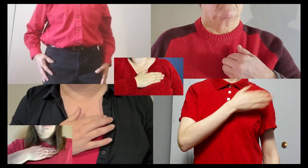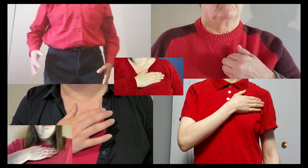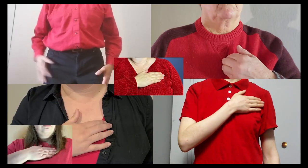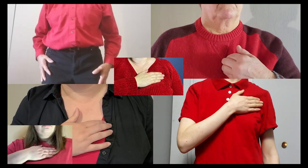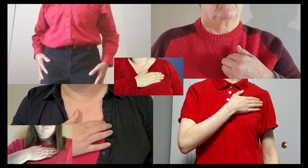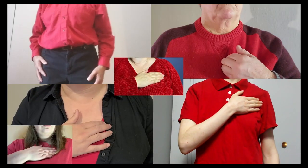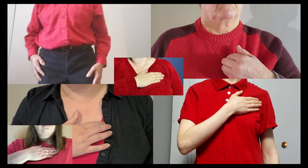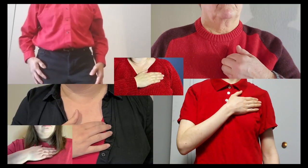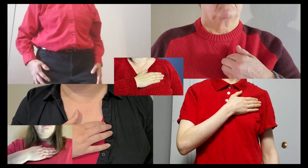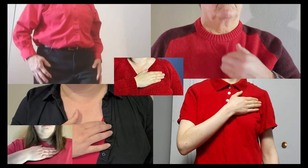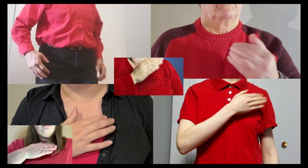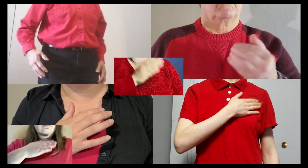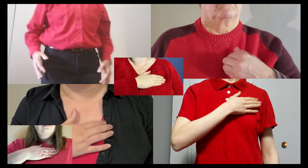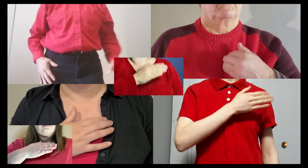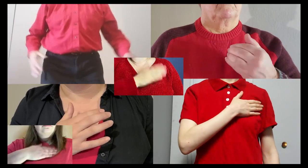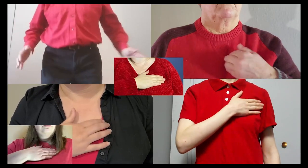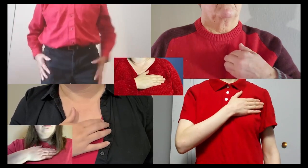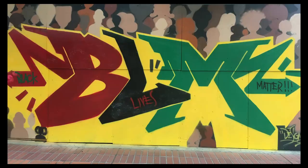name. Say her name.